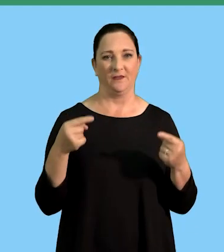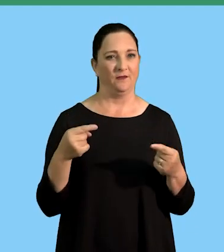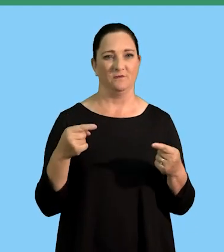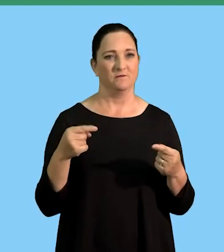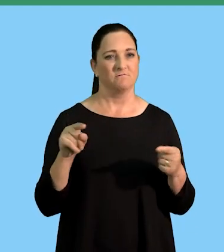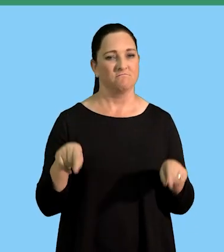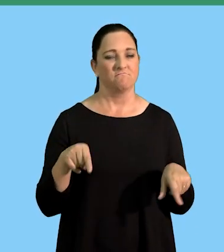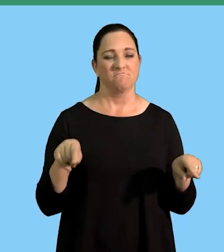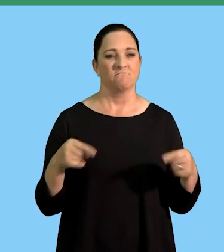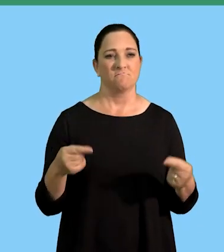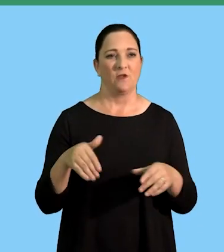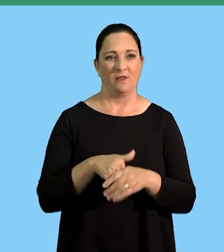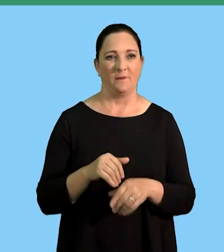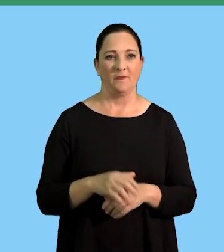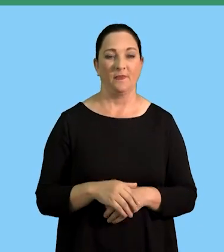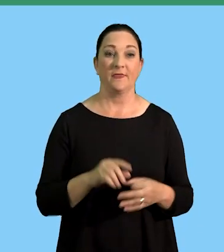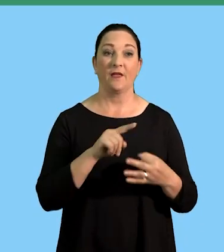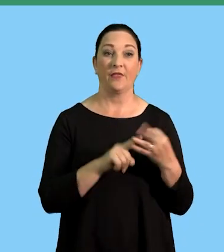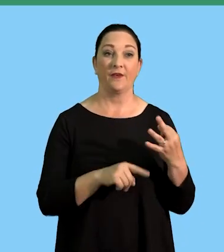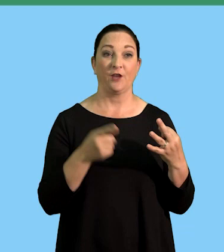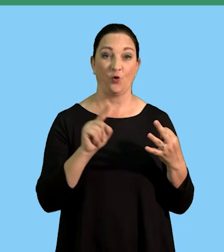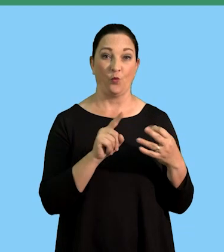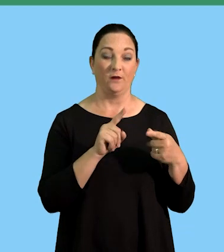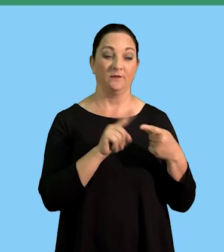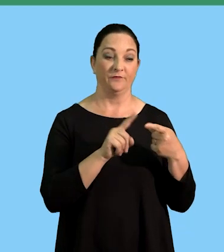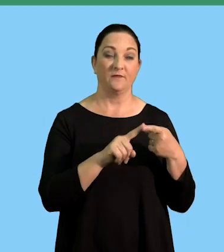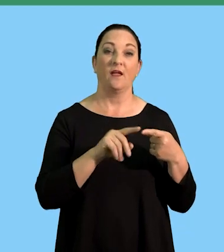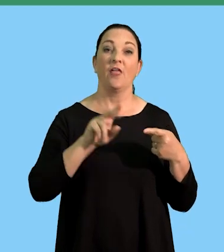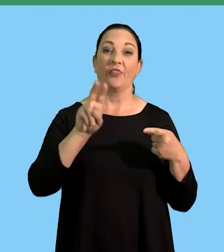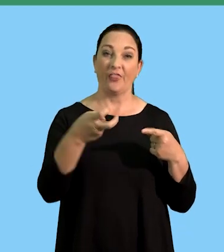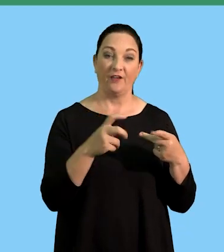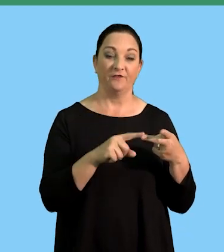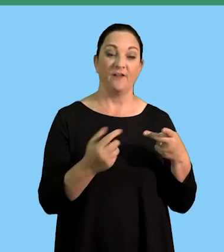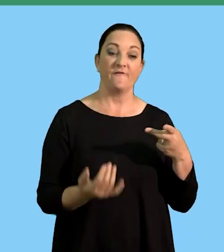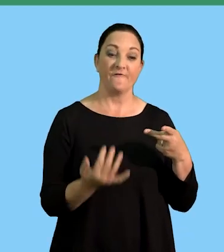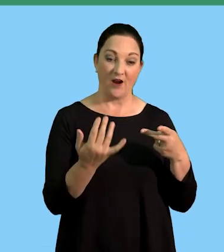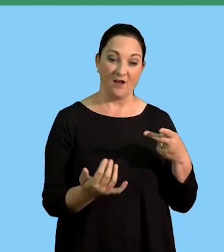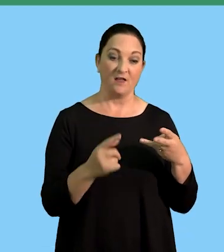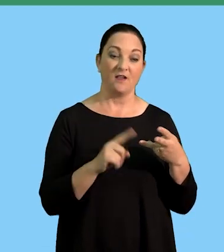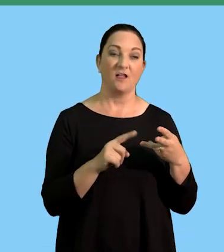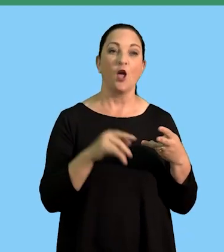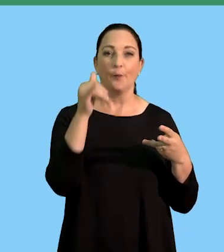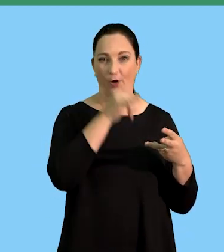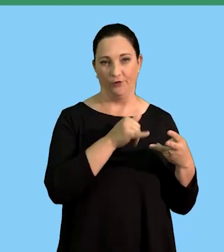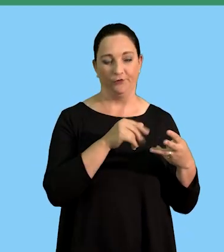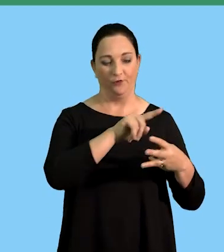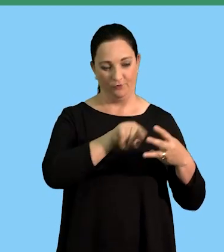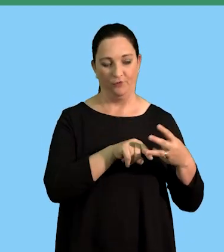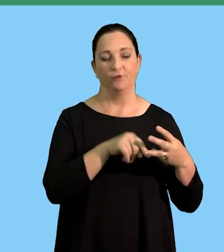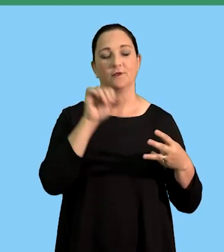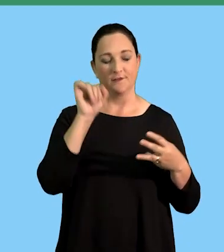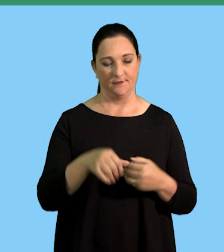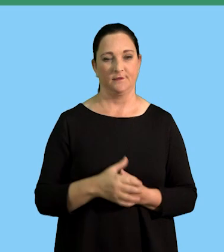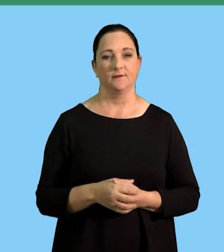is not to be quoted. So when you look into the 3, you'll say theft, fire, and burglary. Those are the